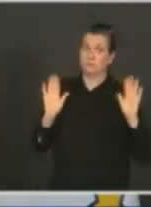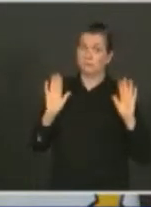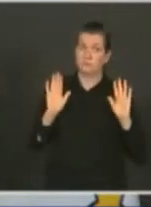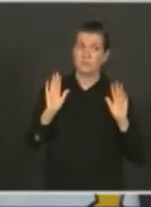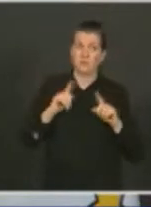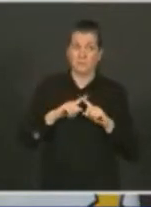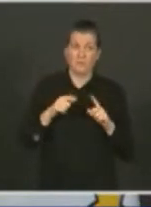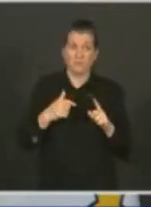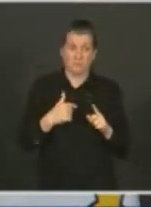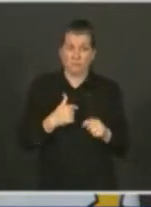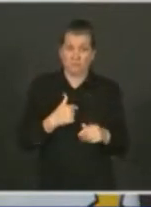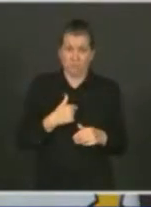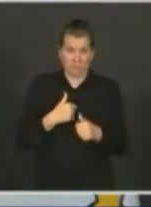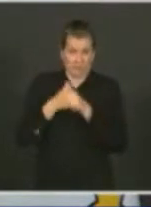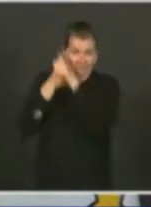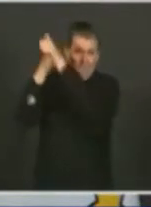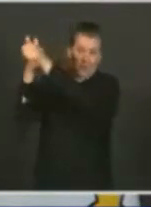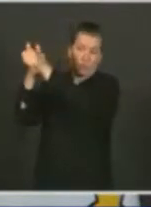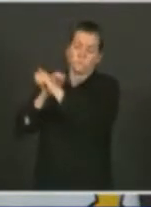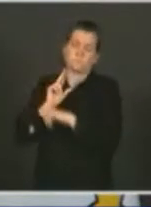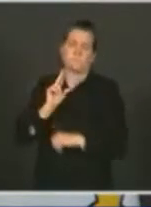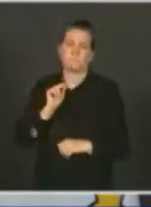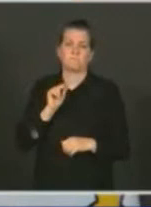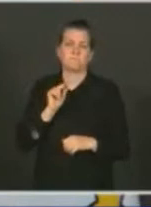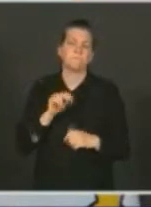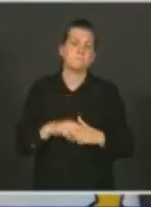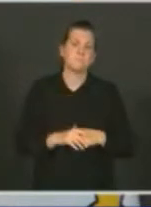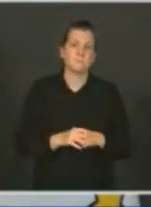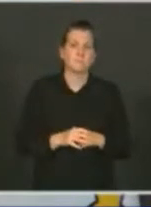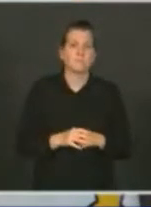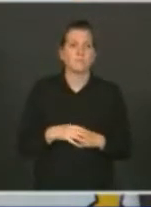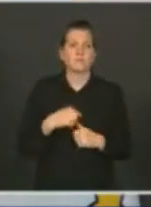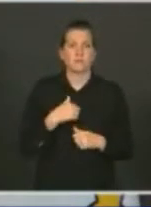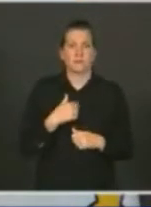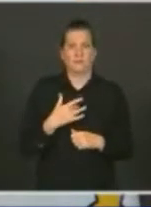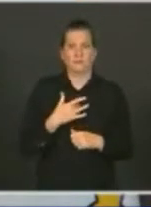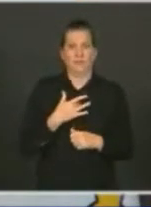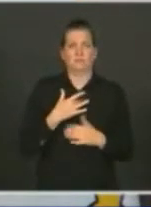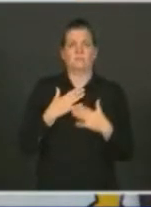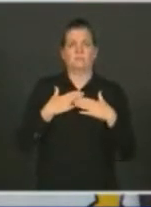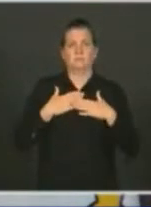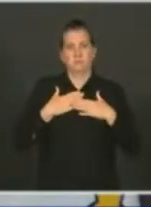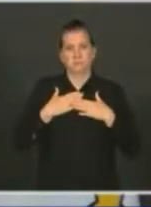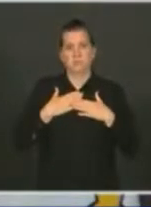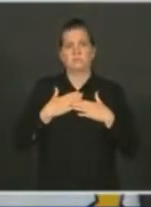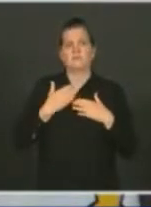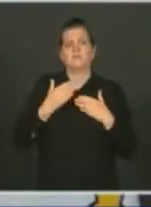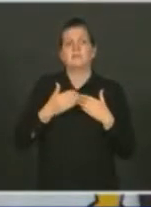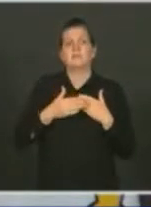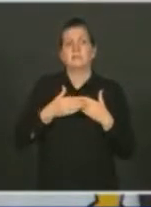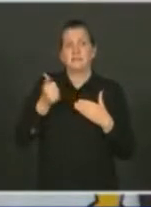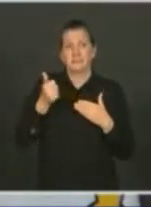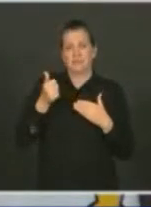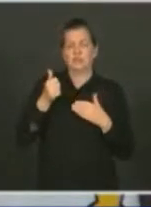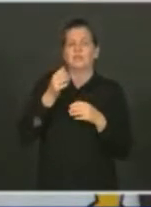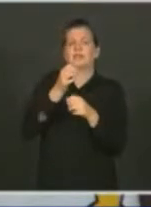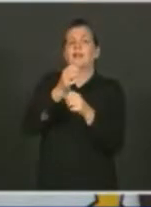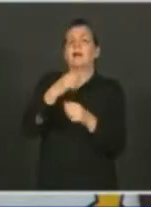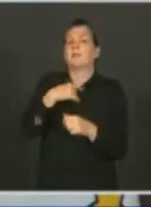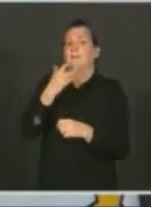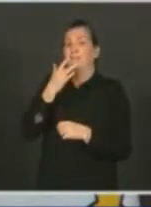to get to high compliance is to make it easy to get versus to force